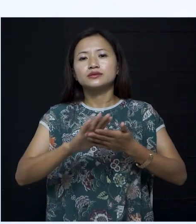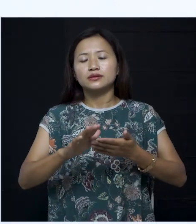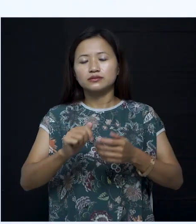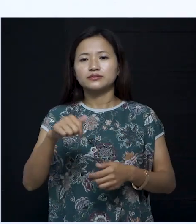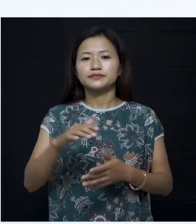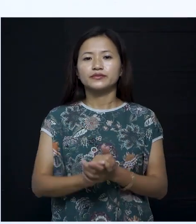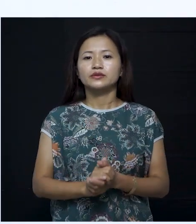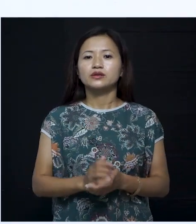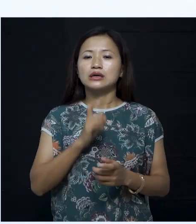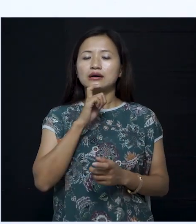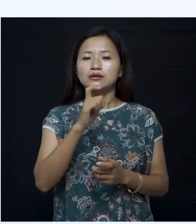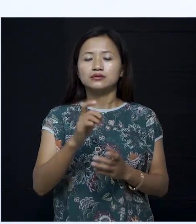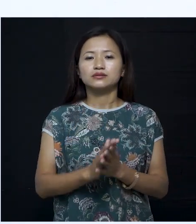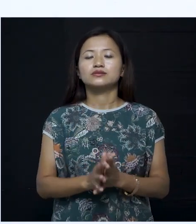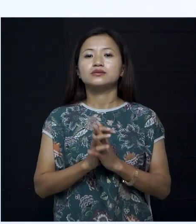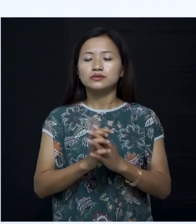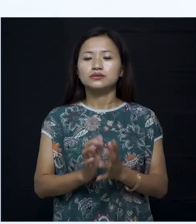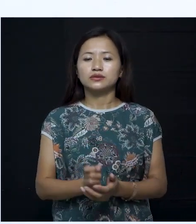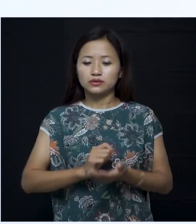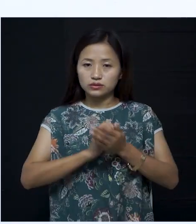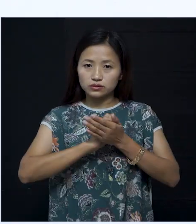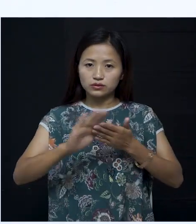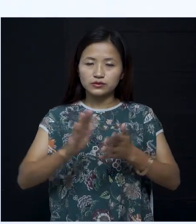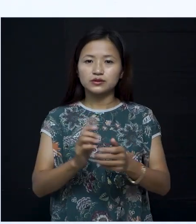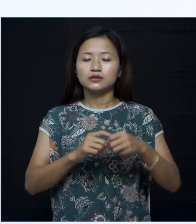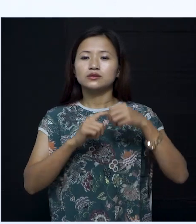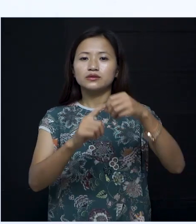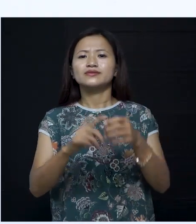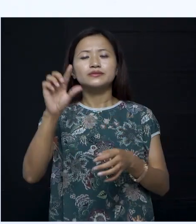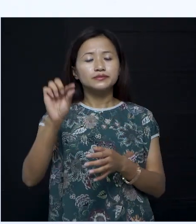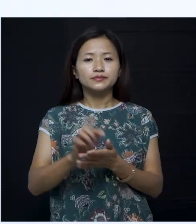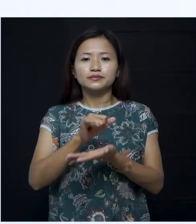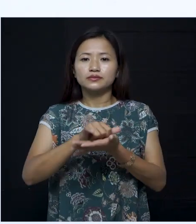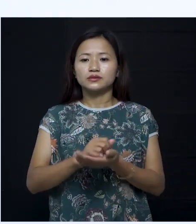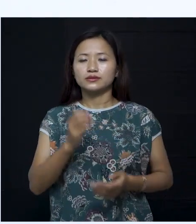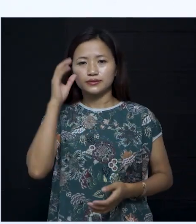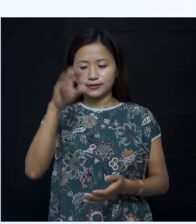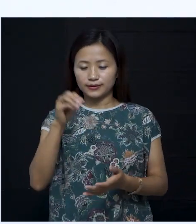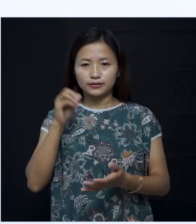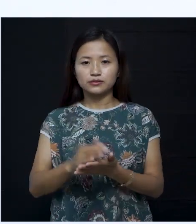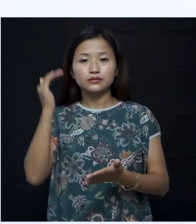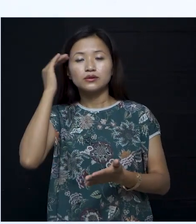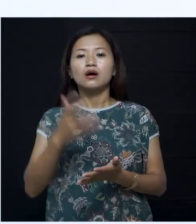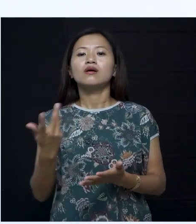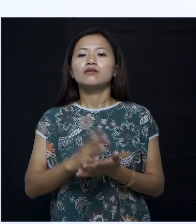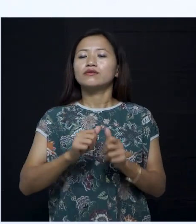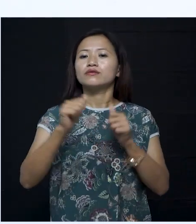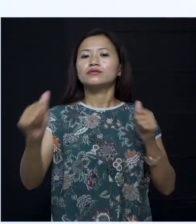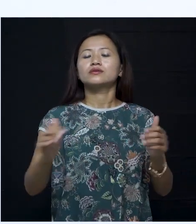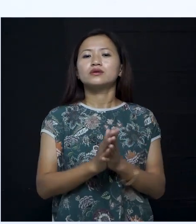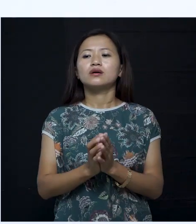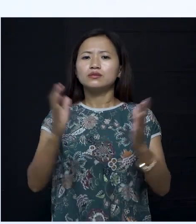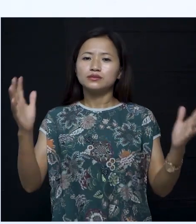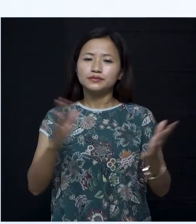I'm requesting you to start solving the questions, because if you do that, you will get to know how far you have gone or how